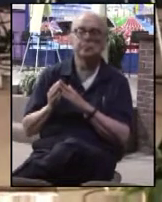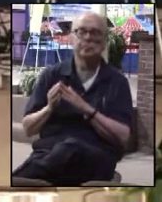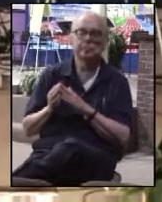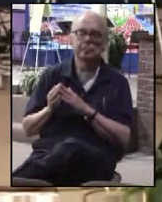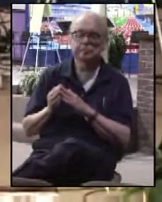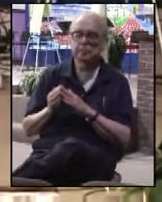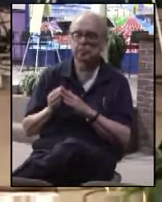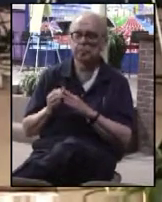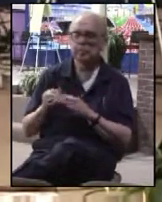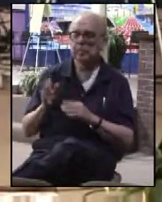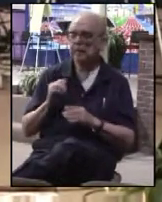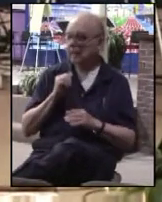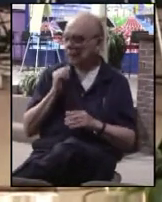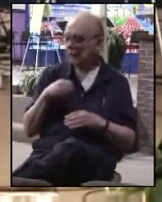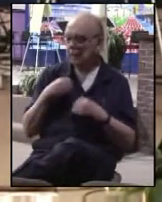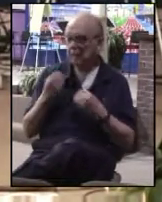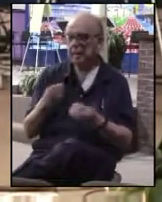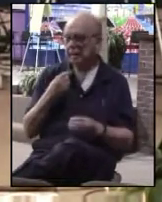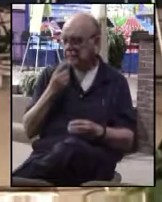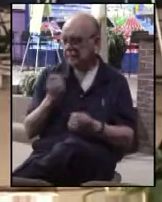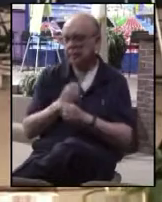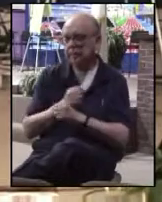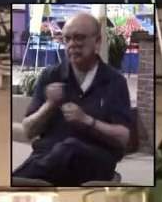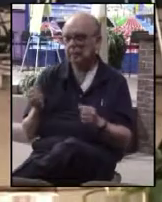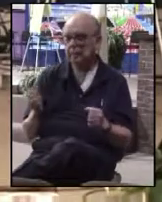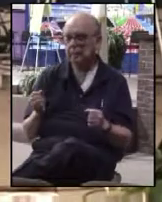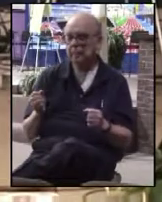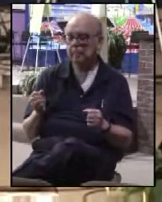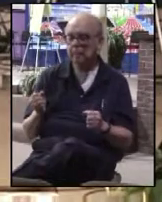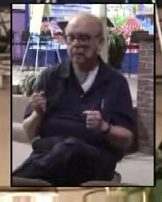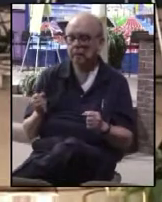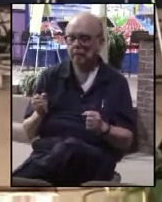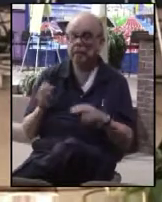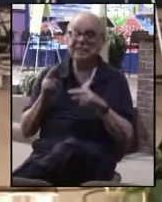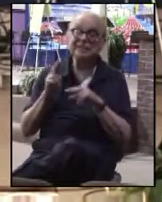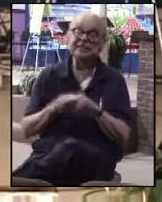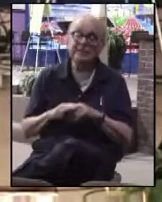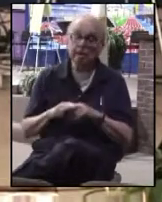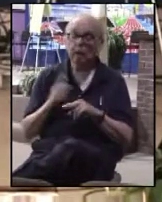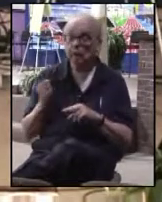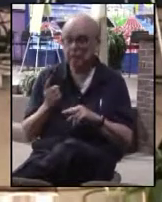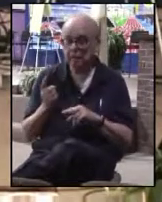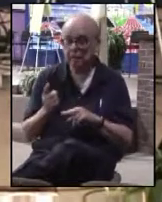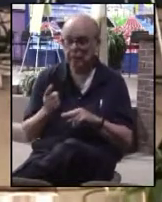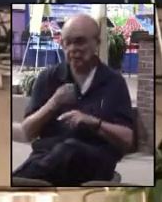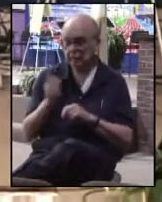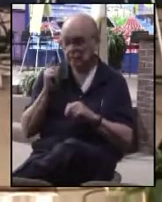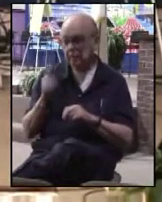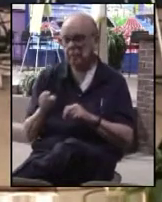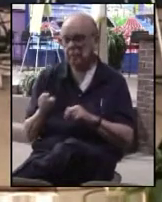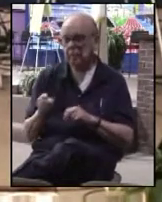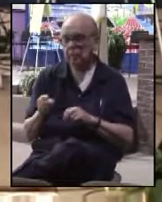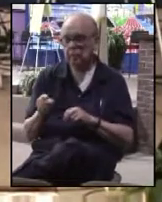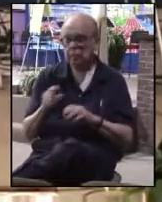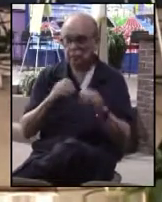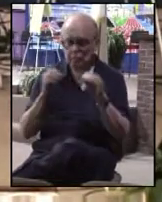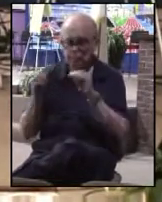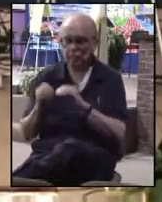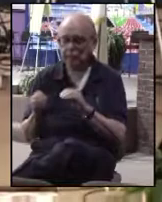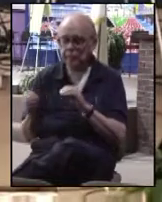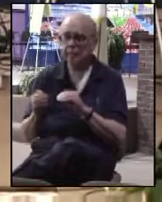he didn't just save you to sit he saved you to move